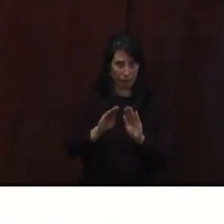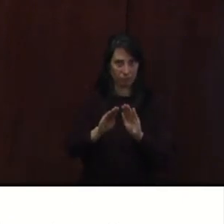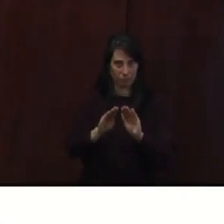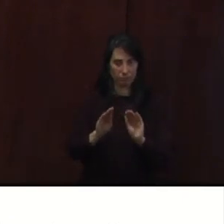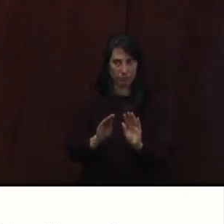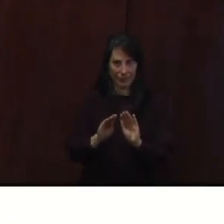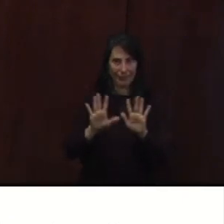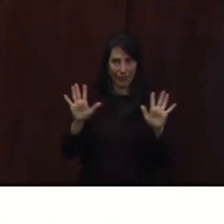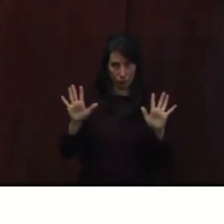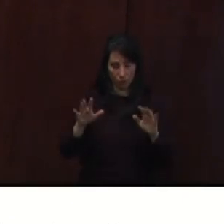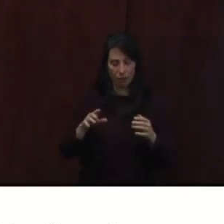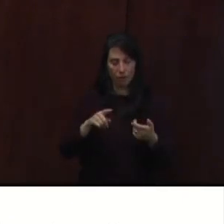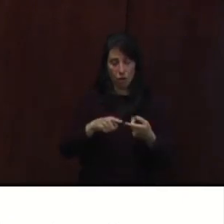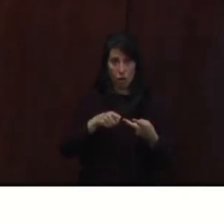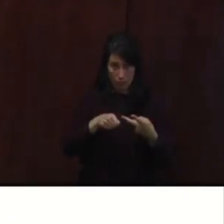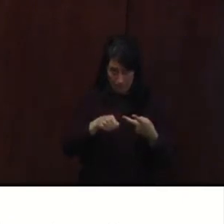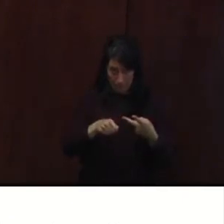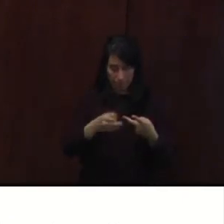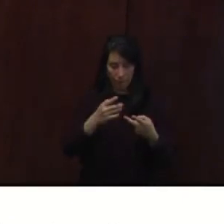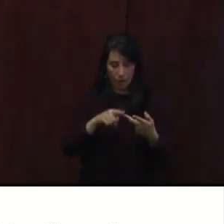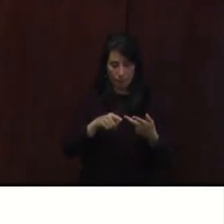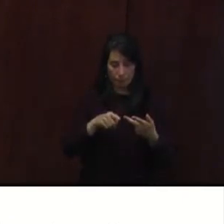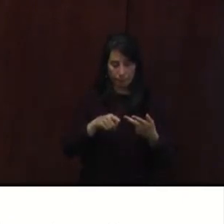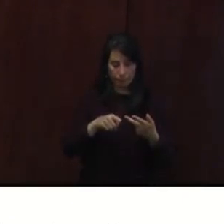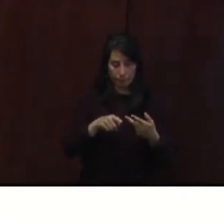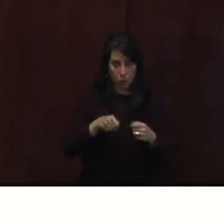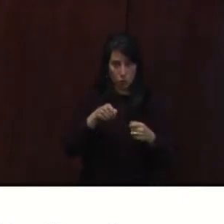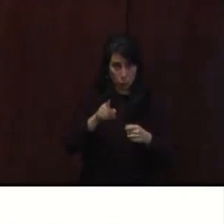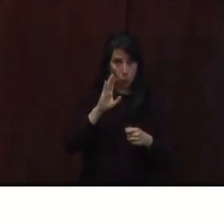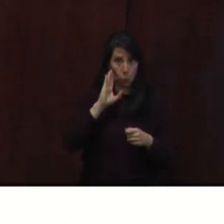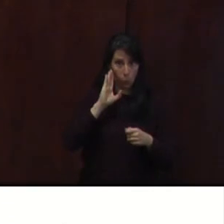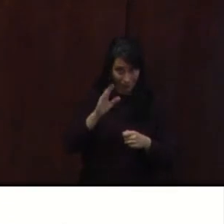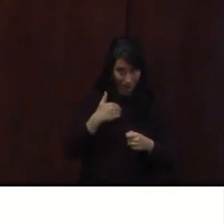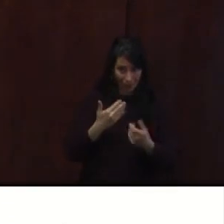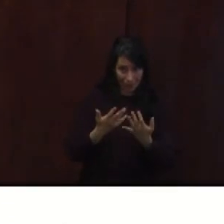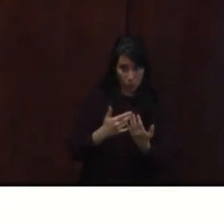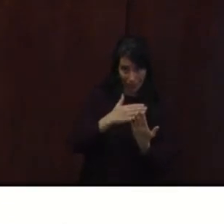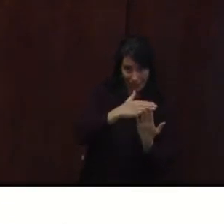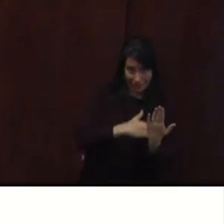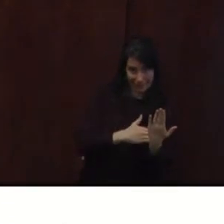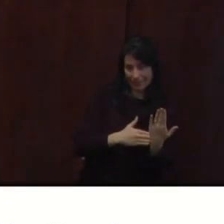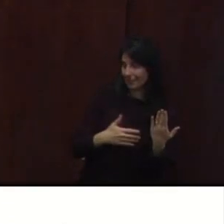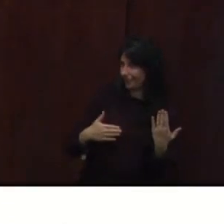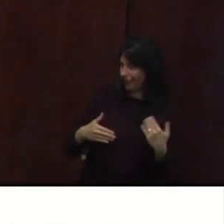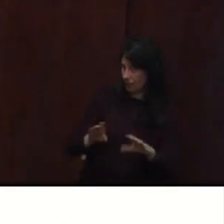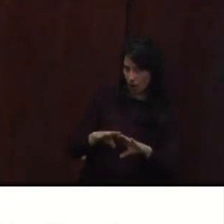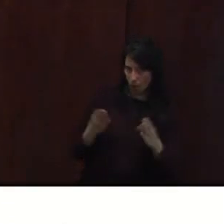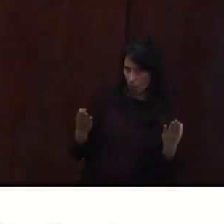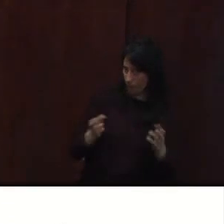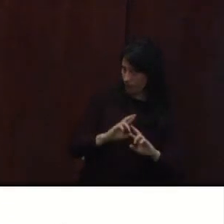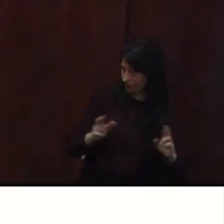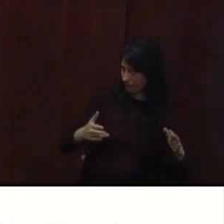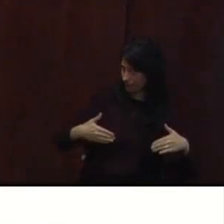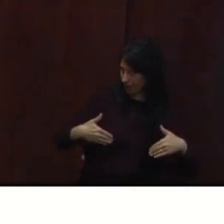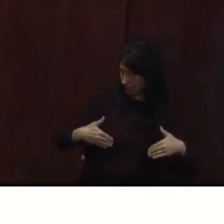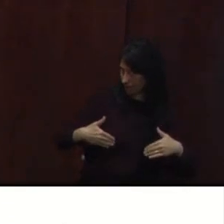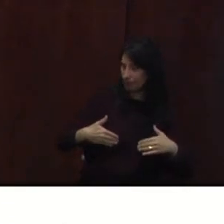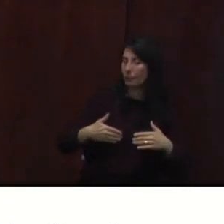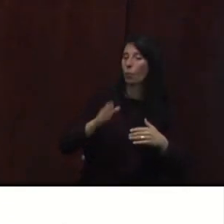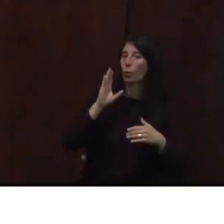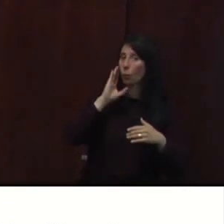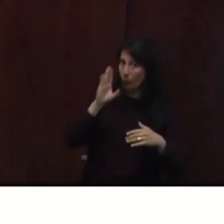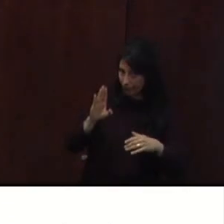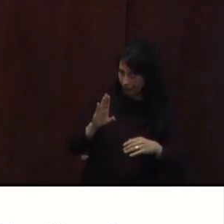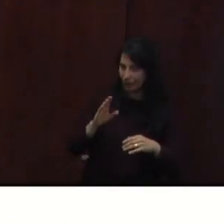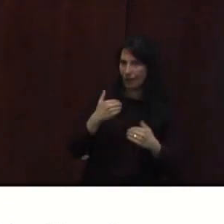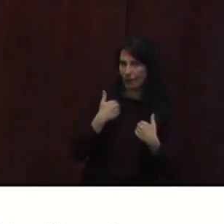There's going to be a wait list. It's not ready to go yet. It's going to be ready to go later this week. And folks can call or go to our website to get on the